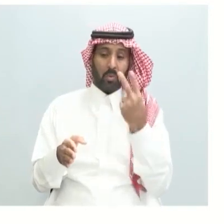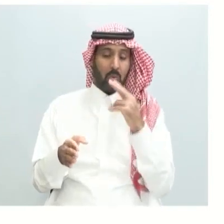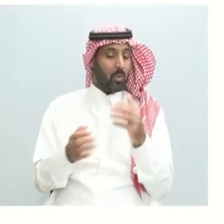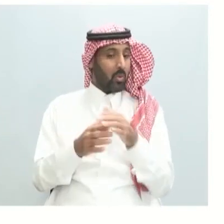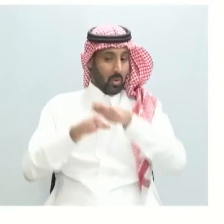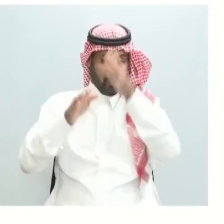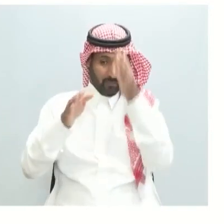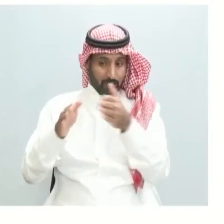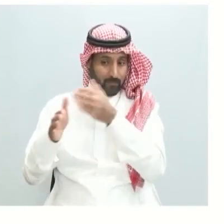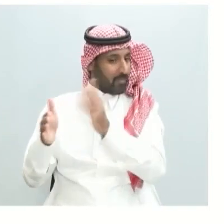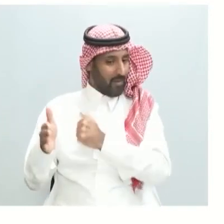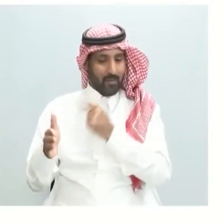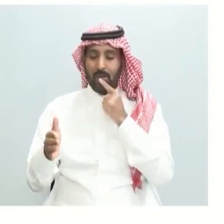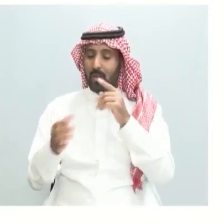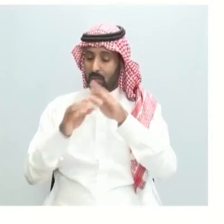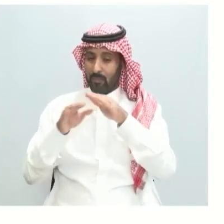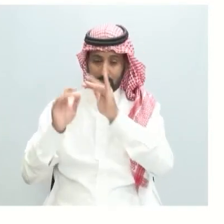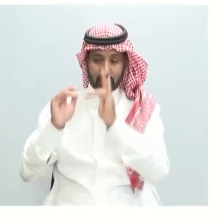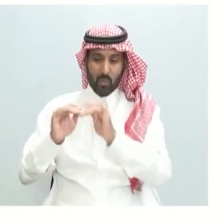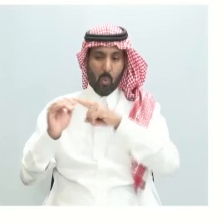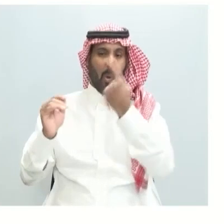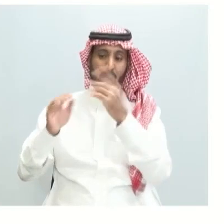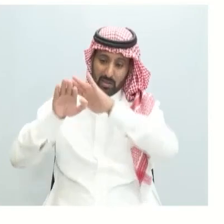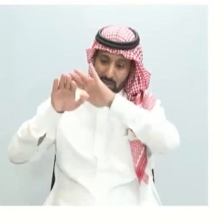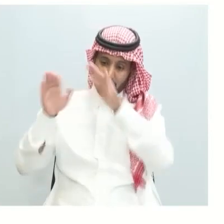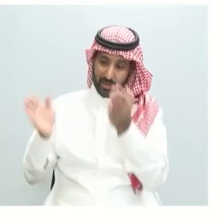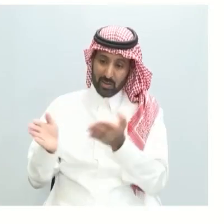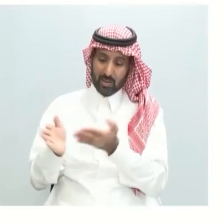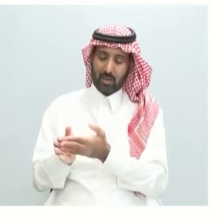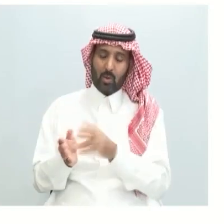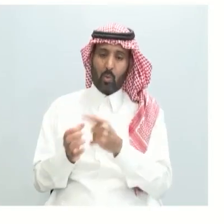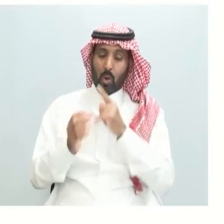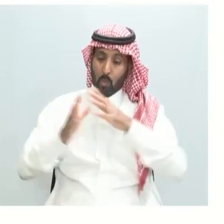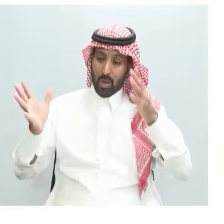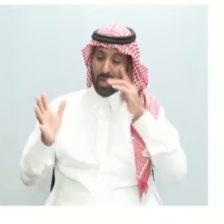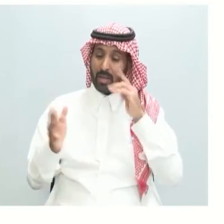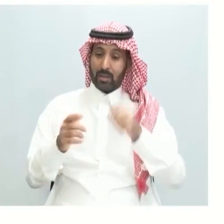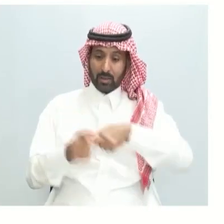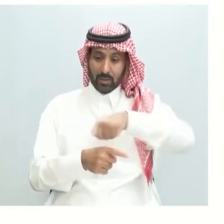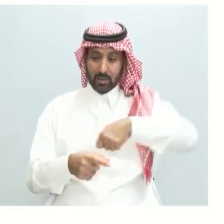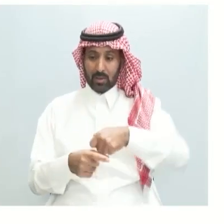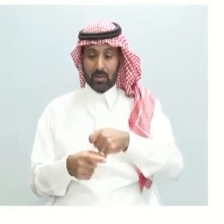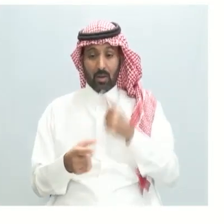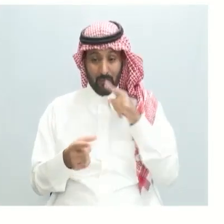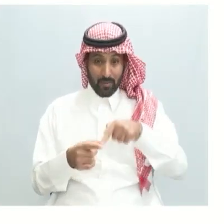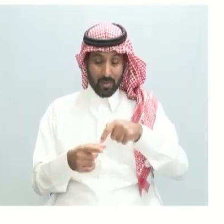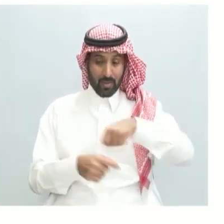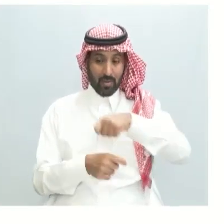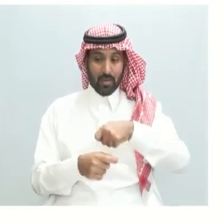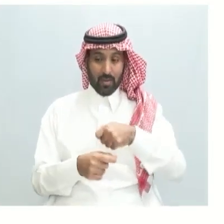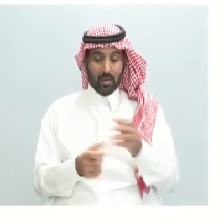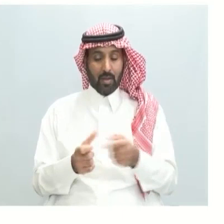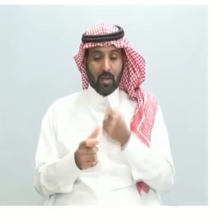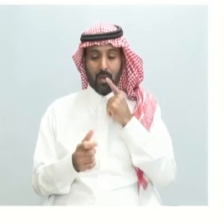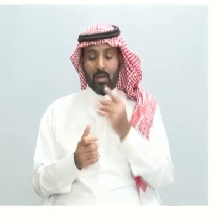Rooms, there are no rooms. The whole thing is just one big rooms. Cooking facilities, continuing here.